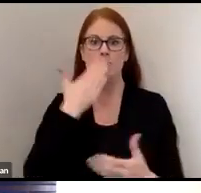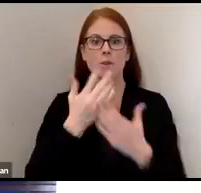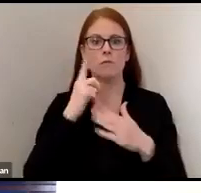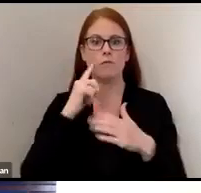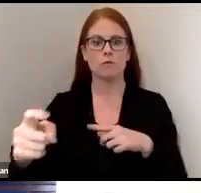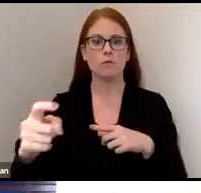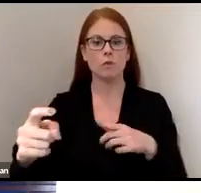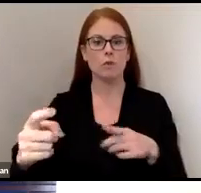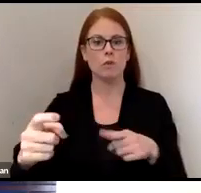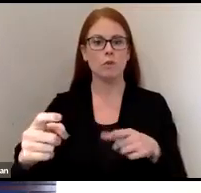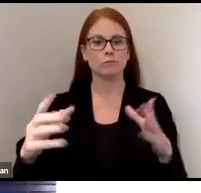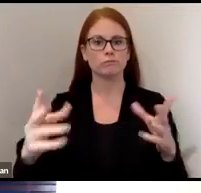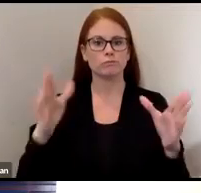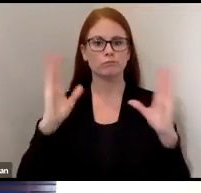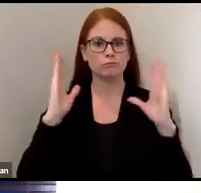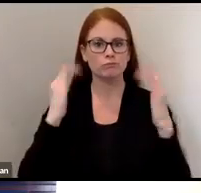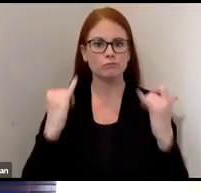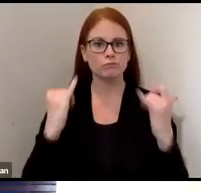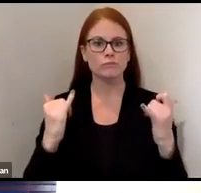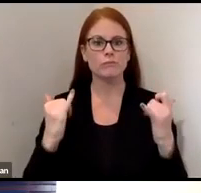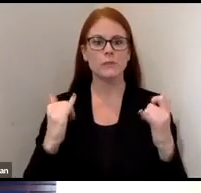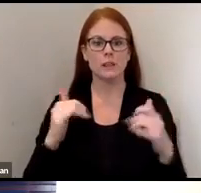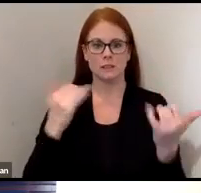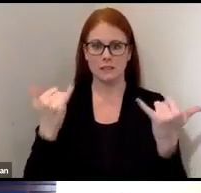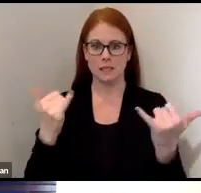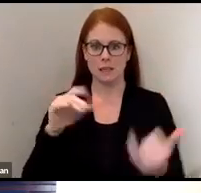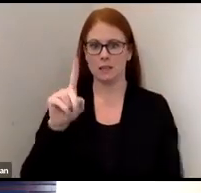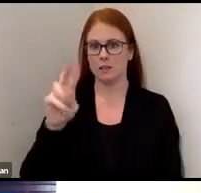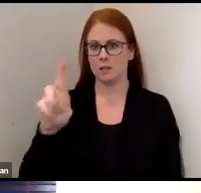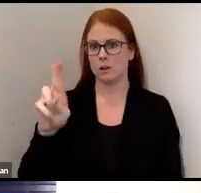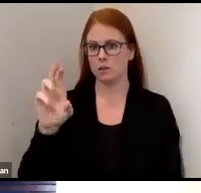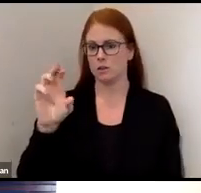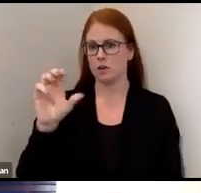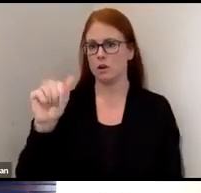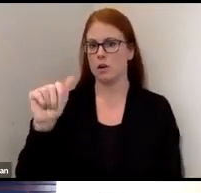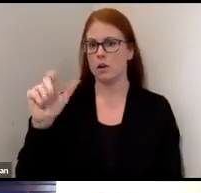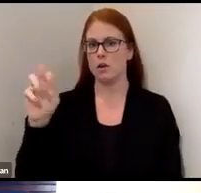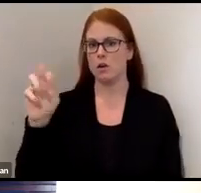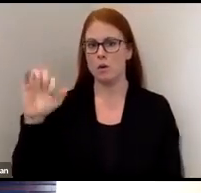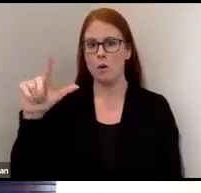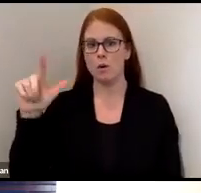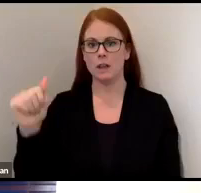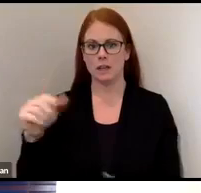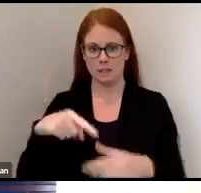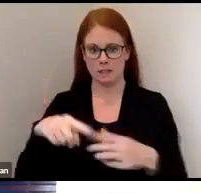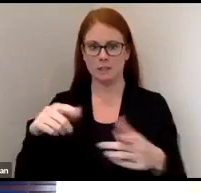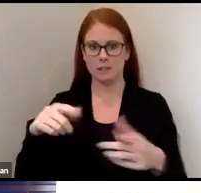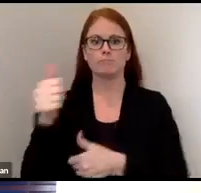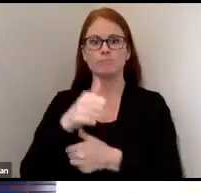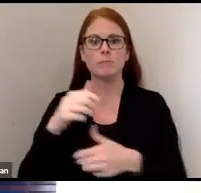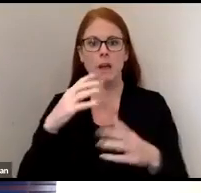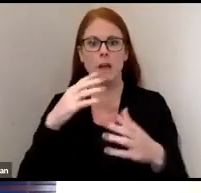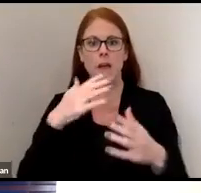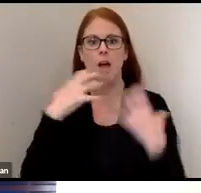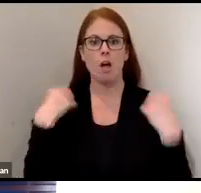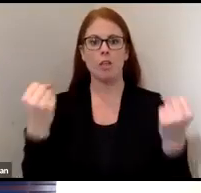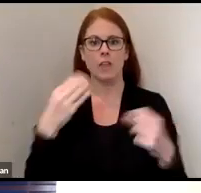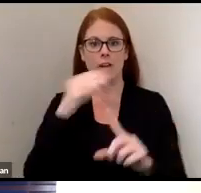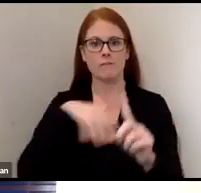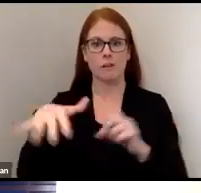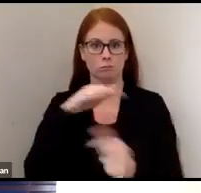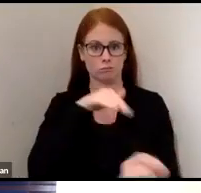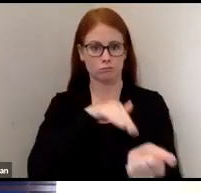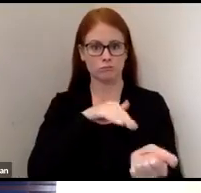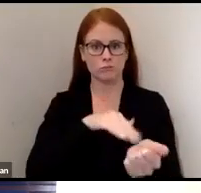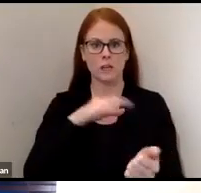today. I have with me Dr. Sami Ariola, who is the Director of the Johnson County Department of Health and Environment. I also have Elizabeth